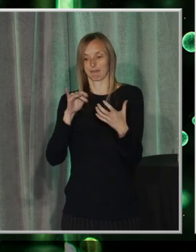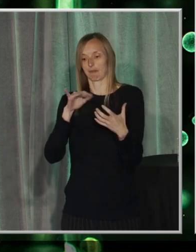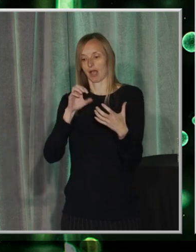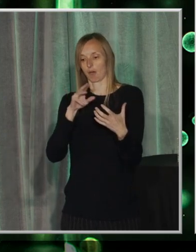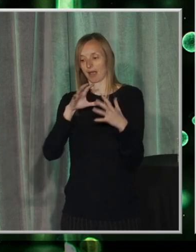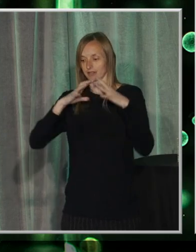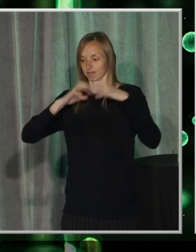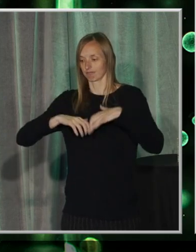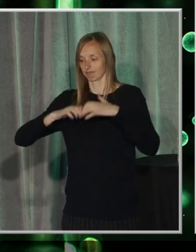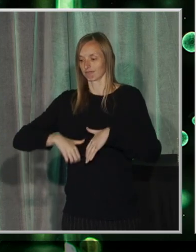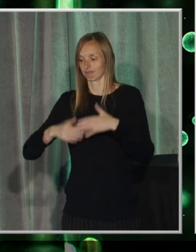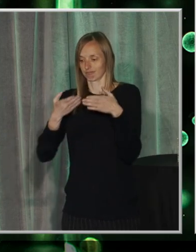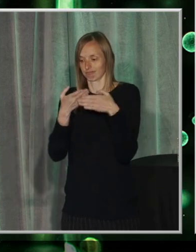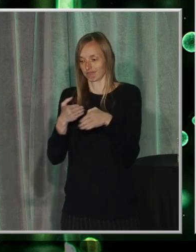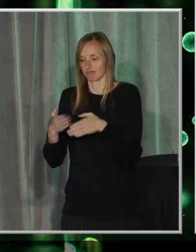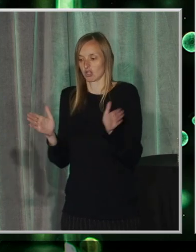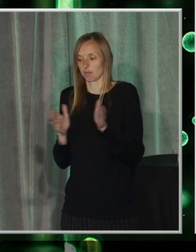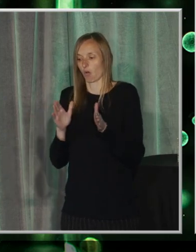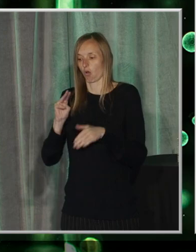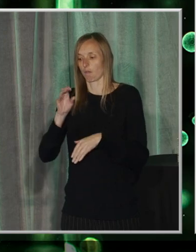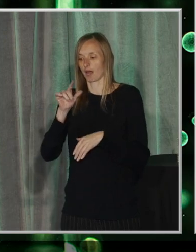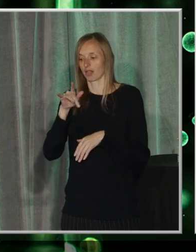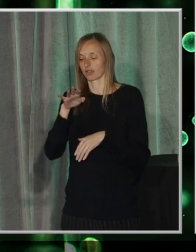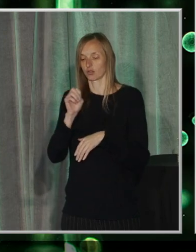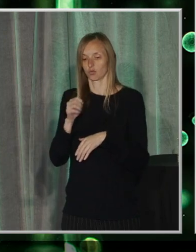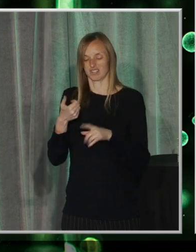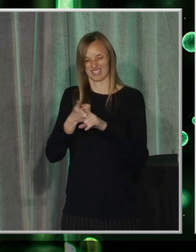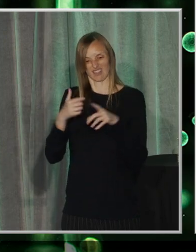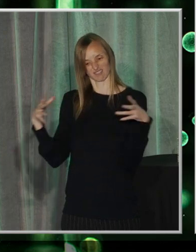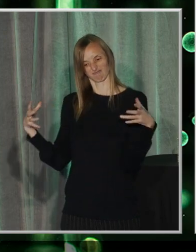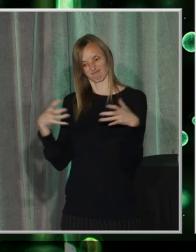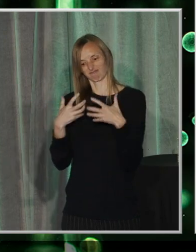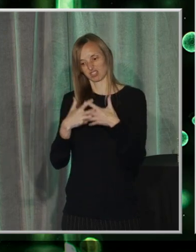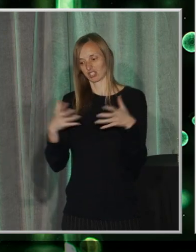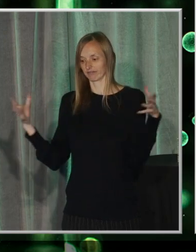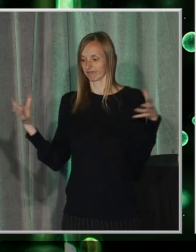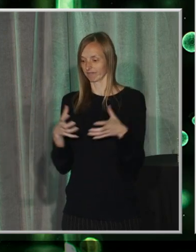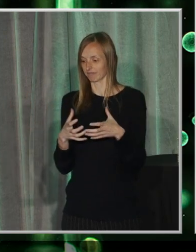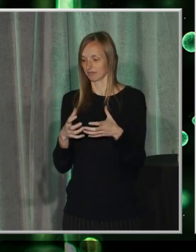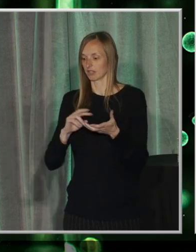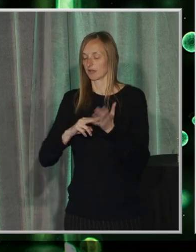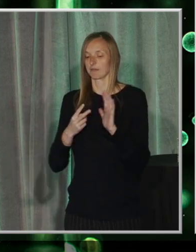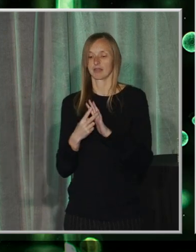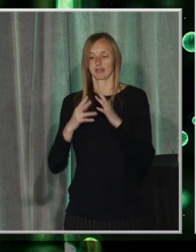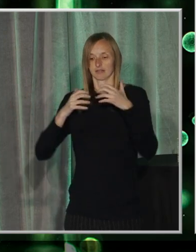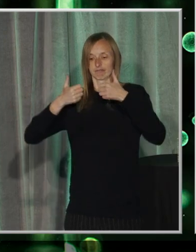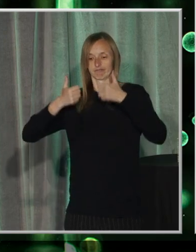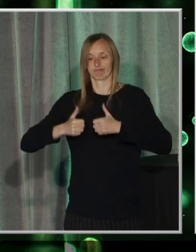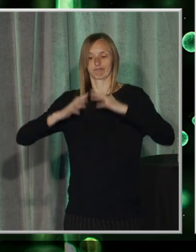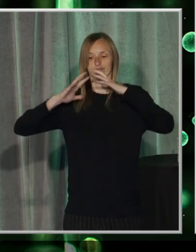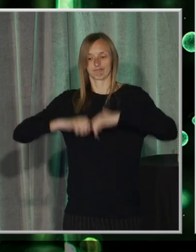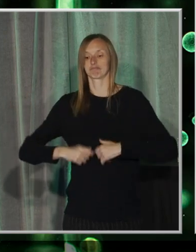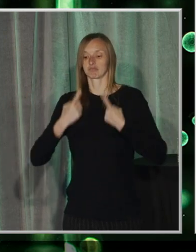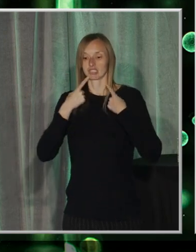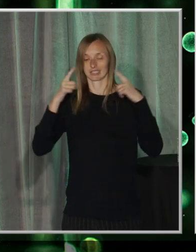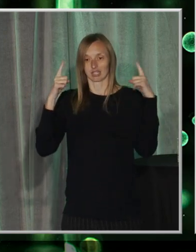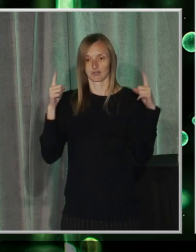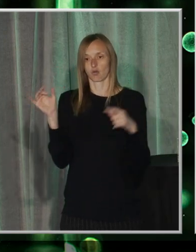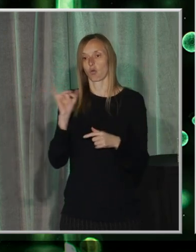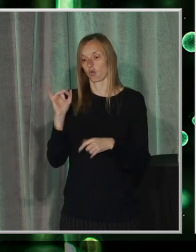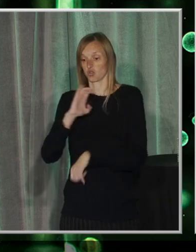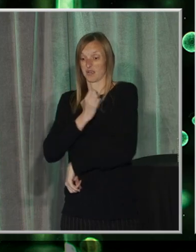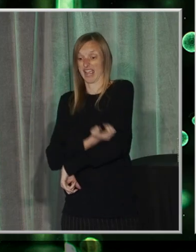its compact design, this processor ensures decomposition efficiency while reducing